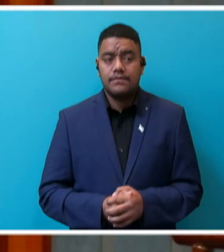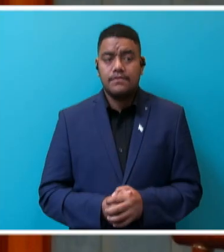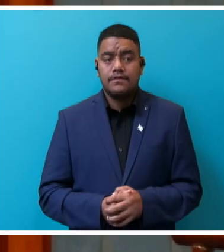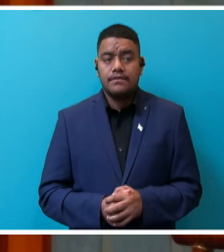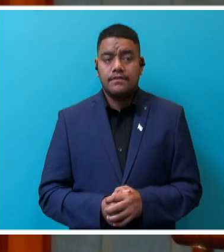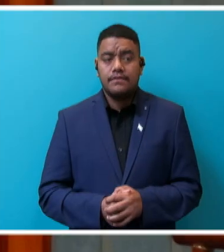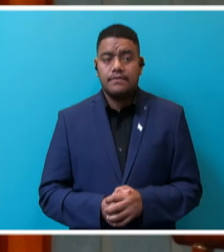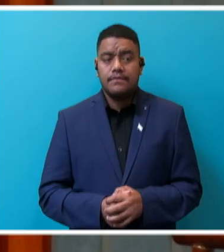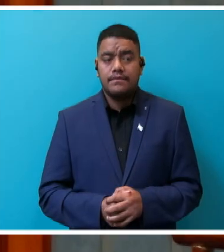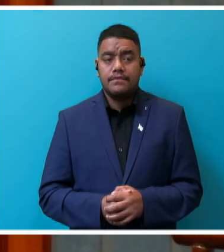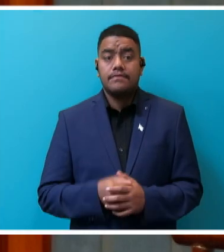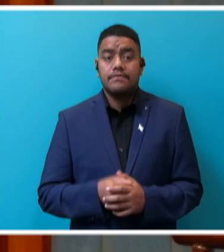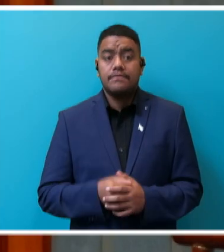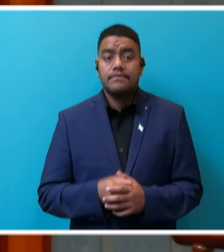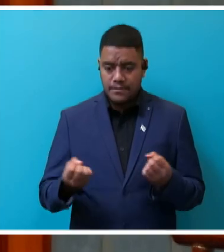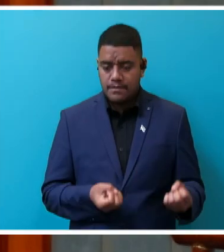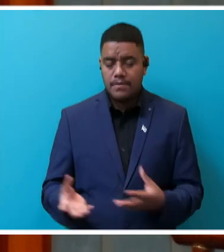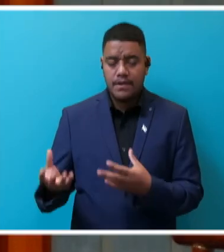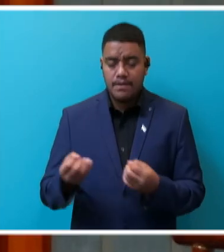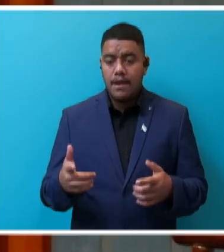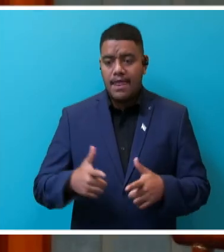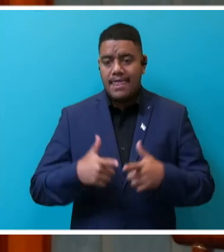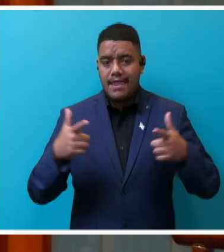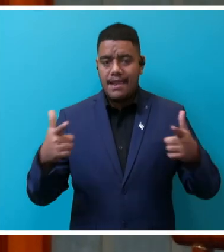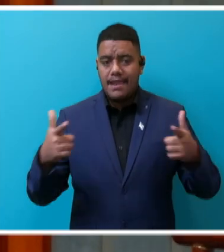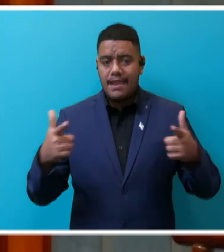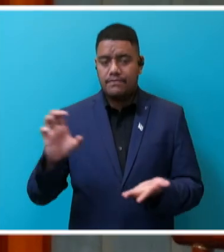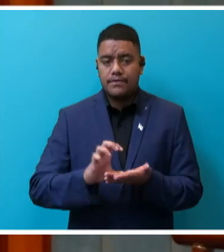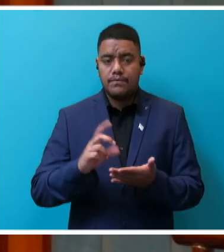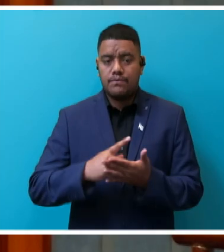being competitive suppliers to large investment projects.